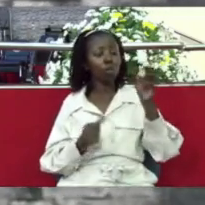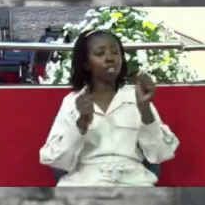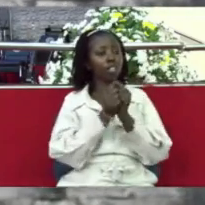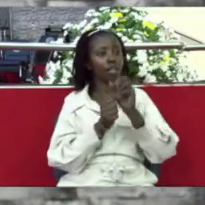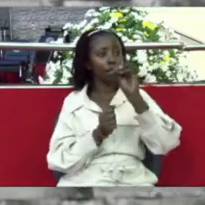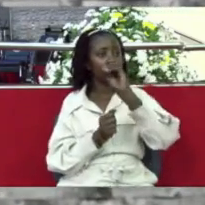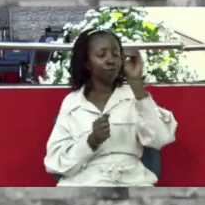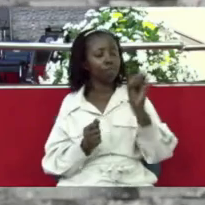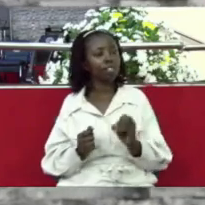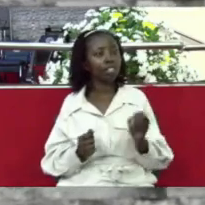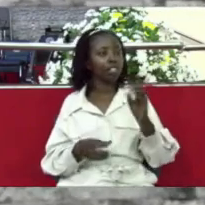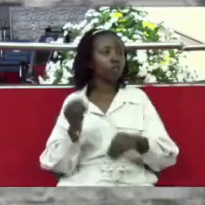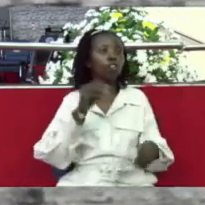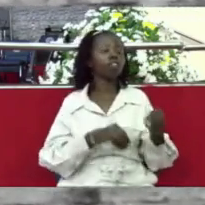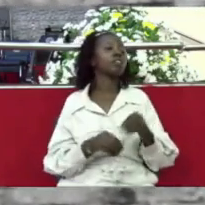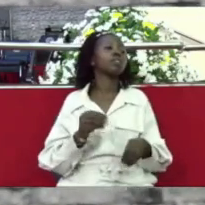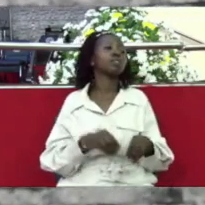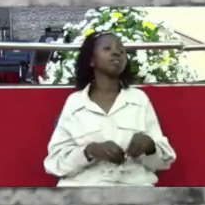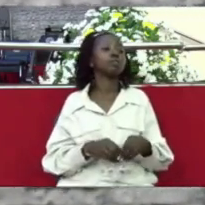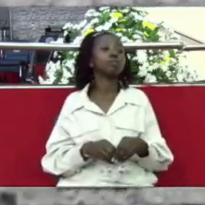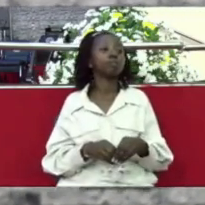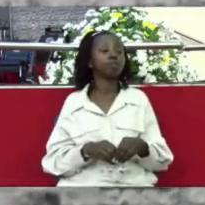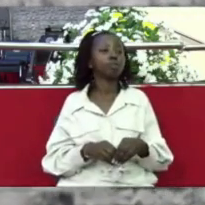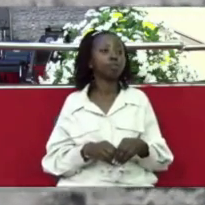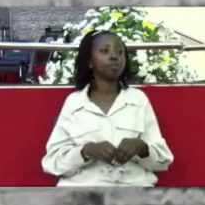10% of my increase, and